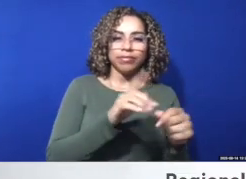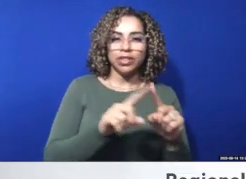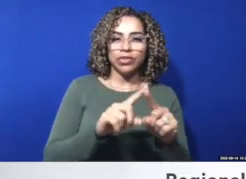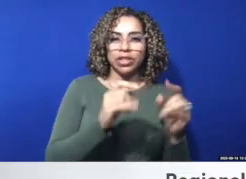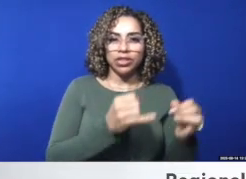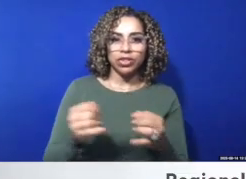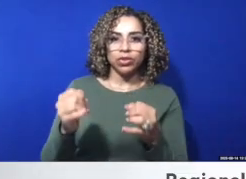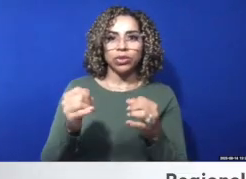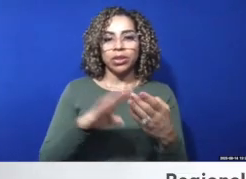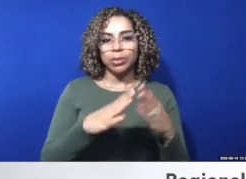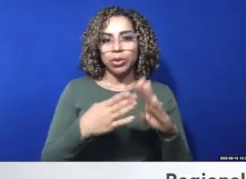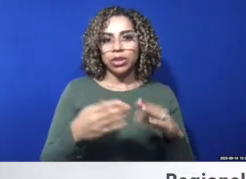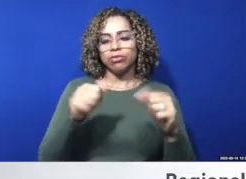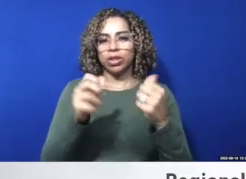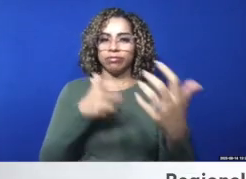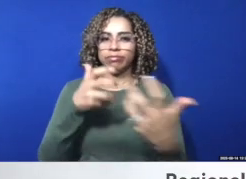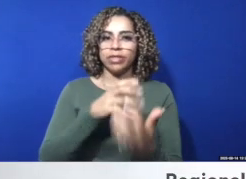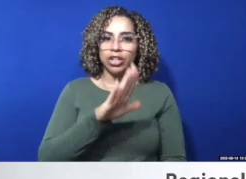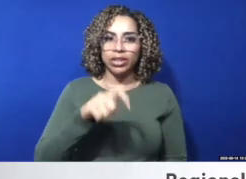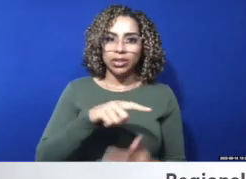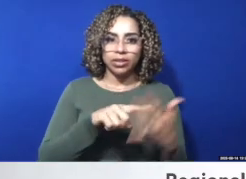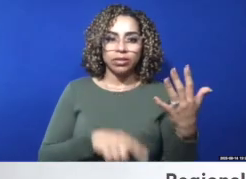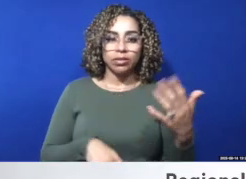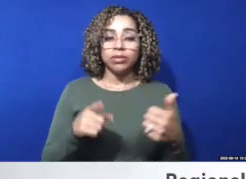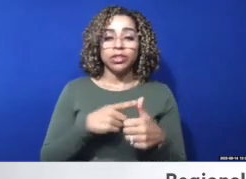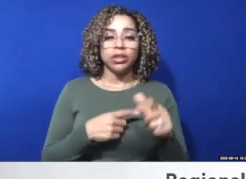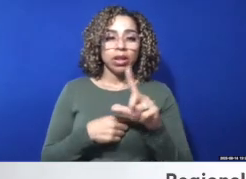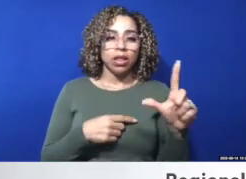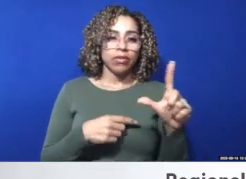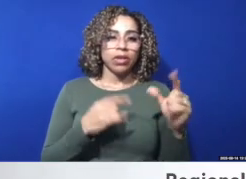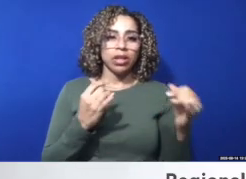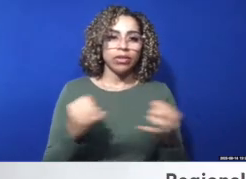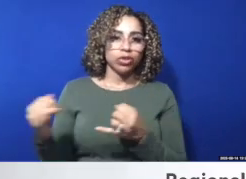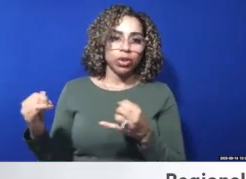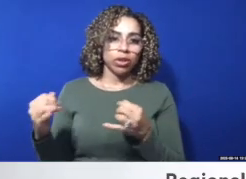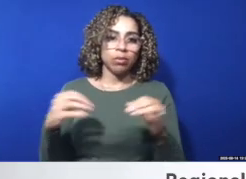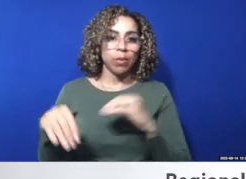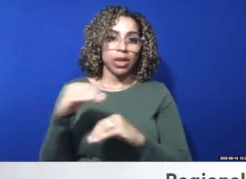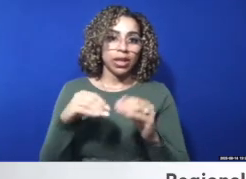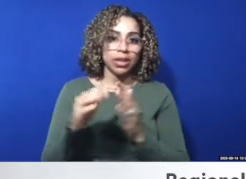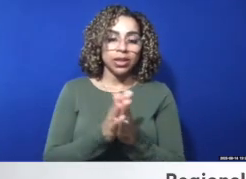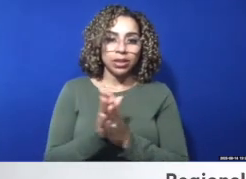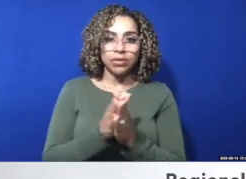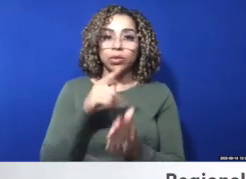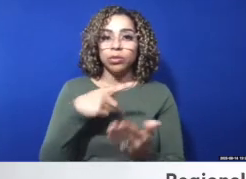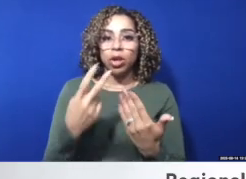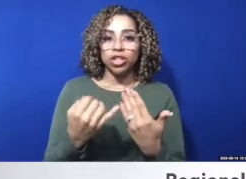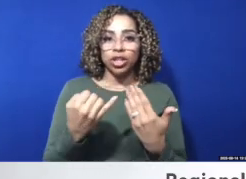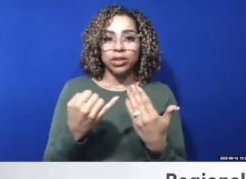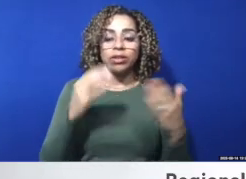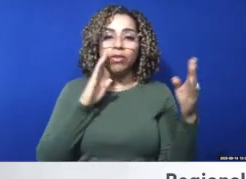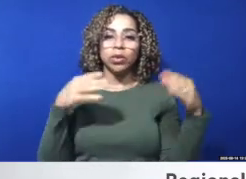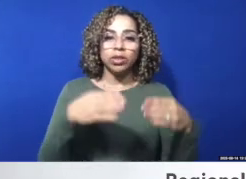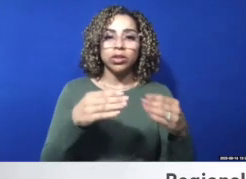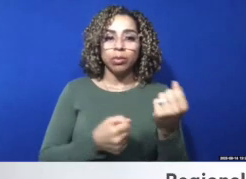communities. So first on the left, we have the individual mobility incentives. These projects focus on supporting individuals